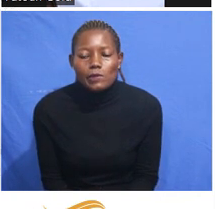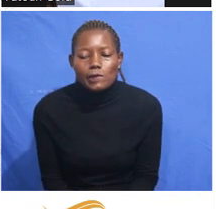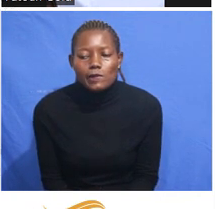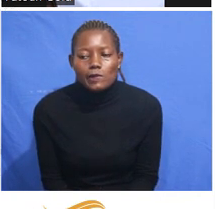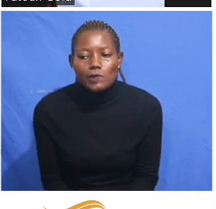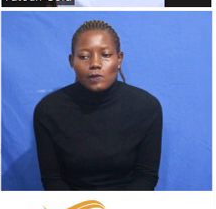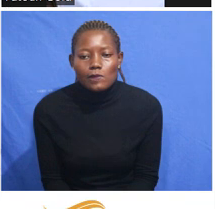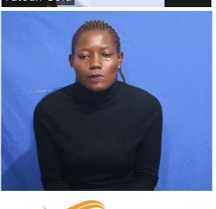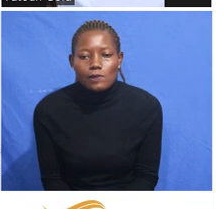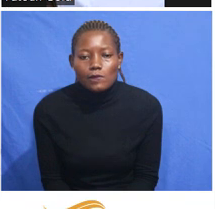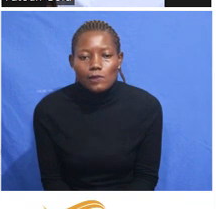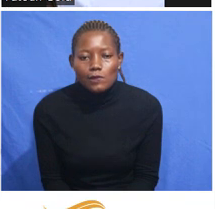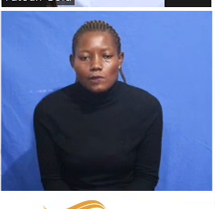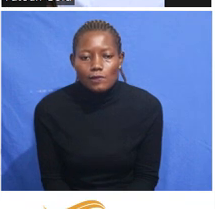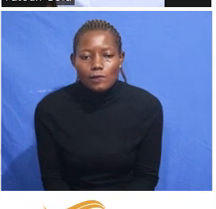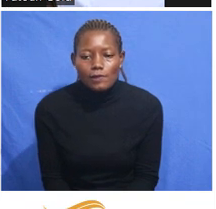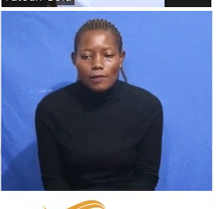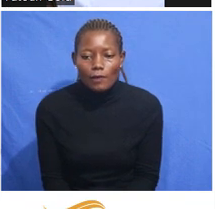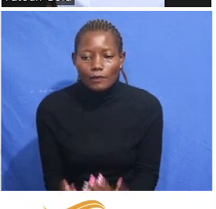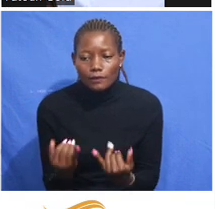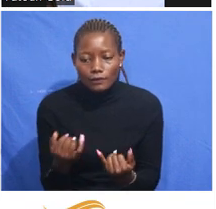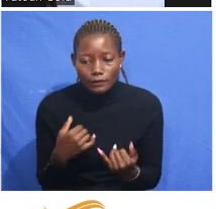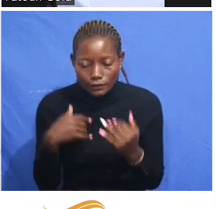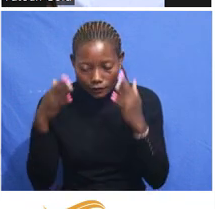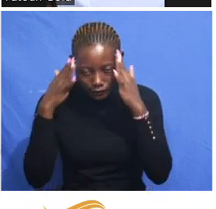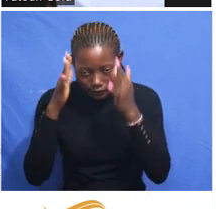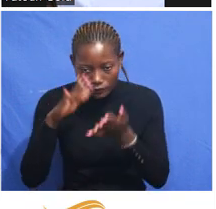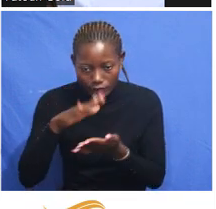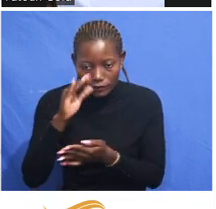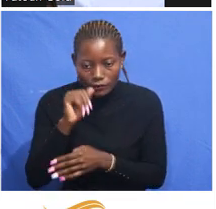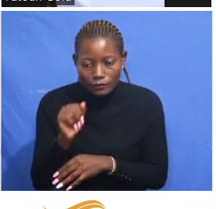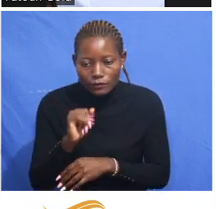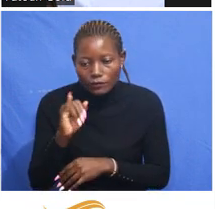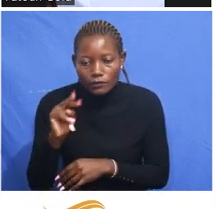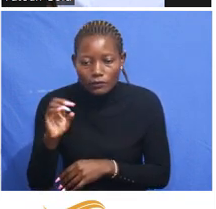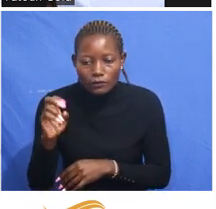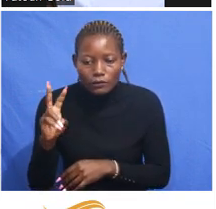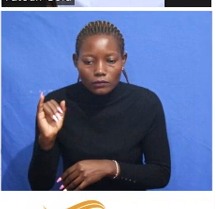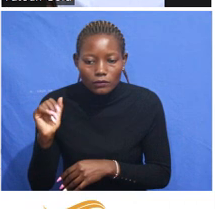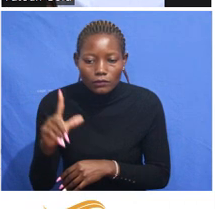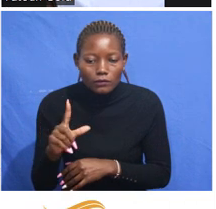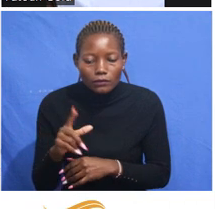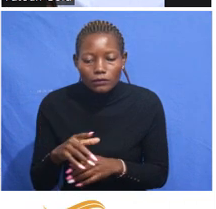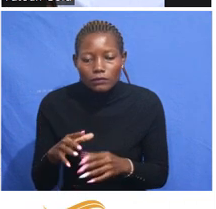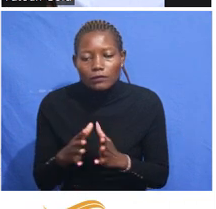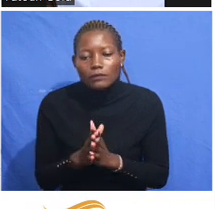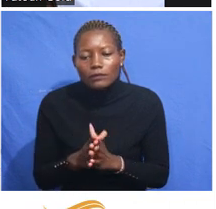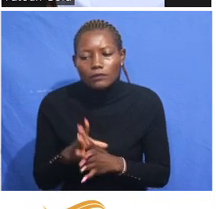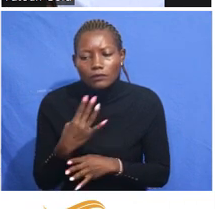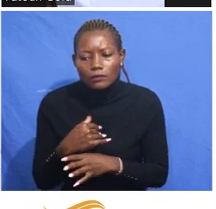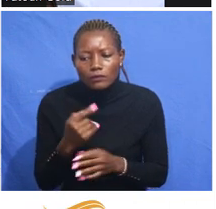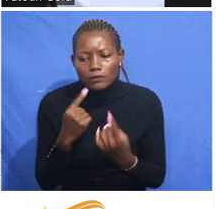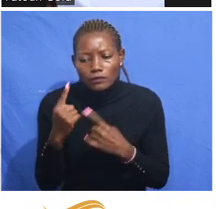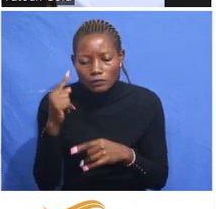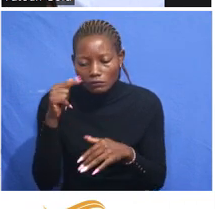Now, I'm going to focus a bit more on synovial joint, and I will not want to go into the detail